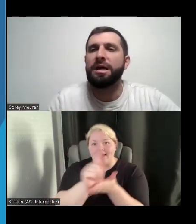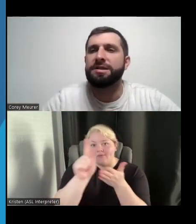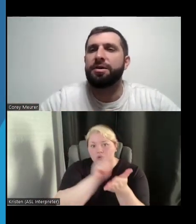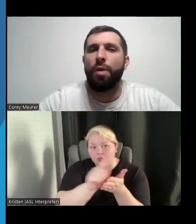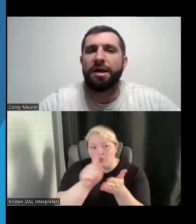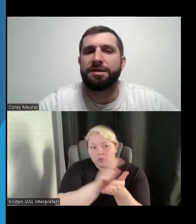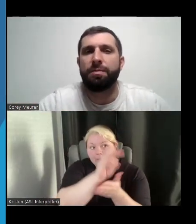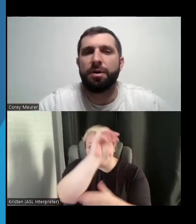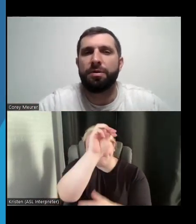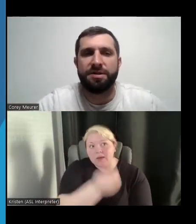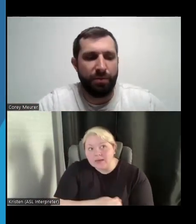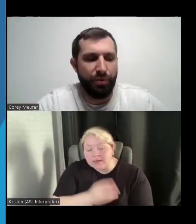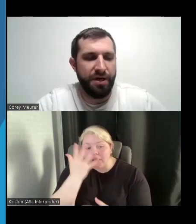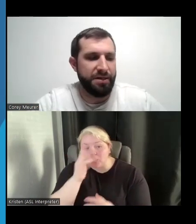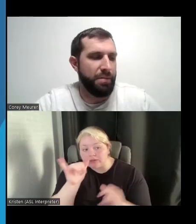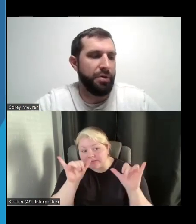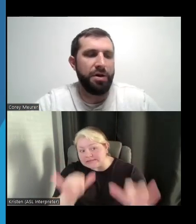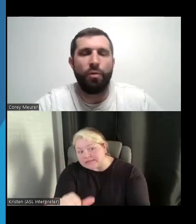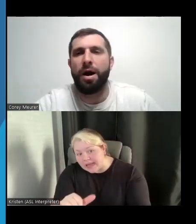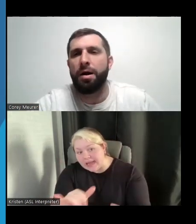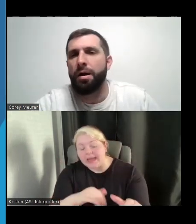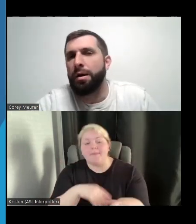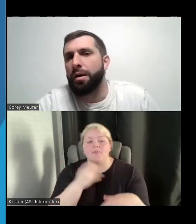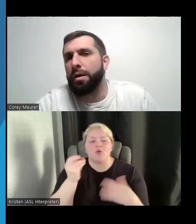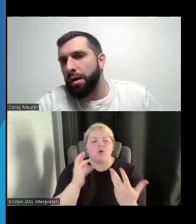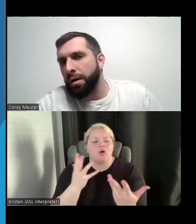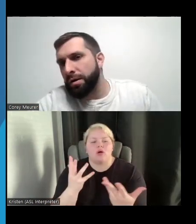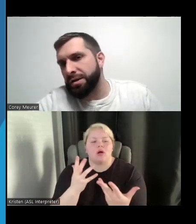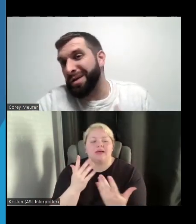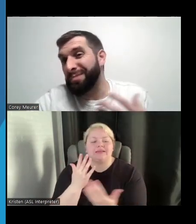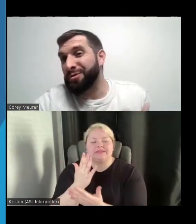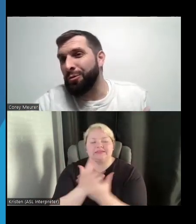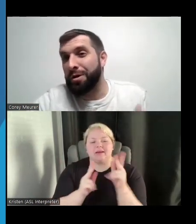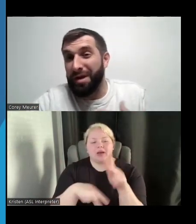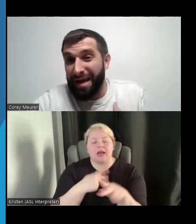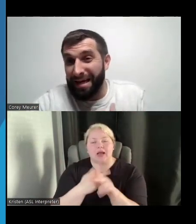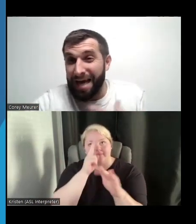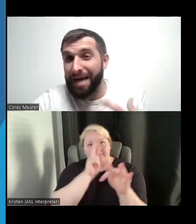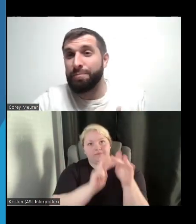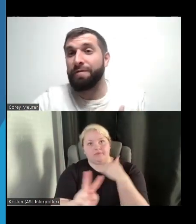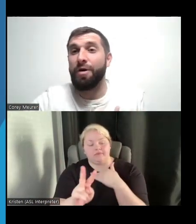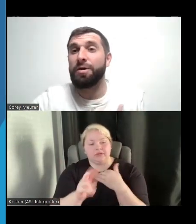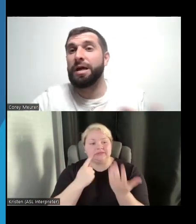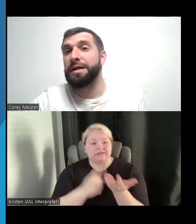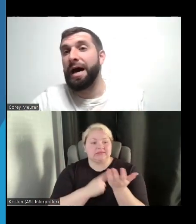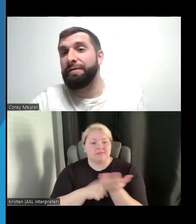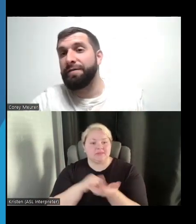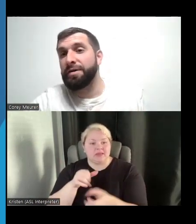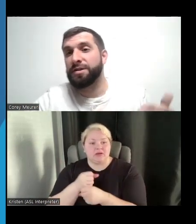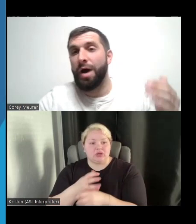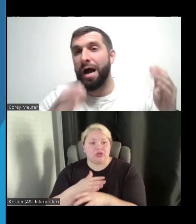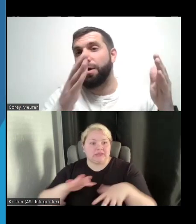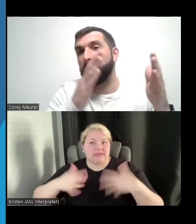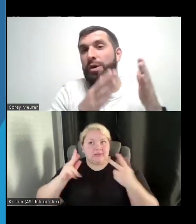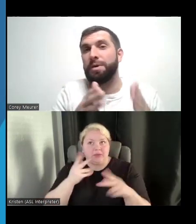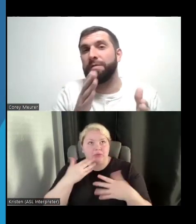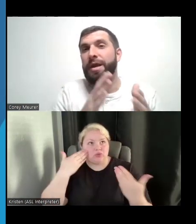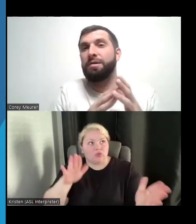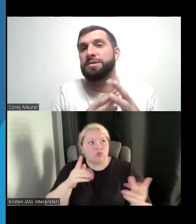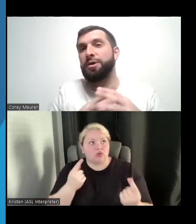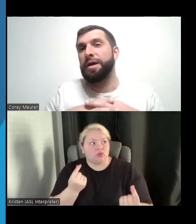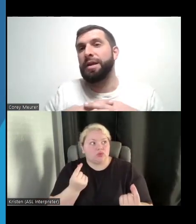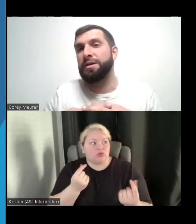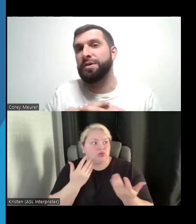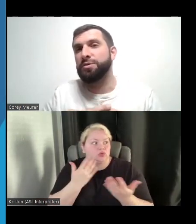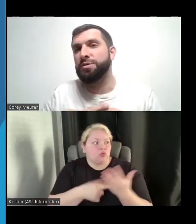Or is there ways to build in some predictability where sometimes school can be anxiety provoking enough? So how can we build